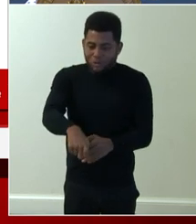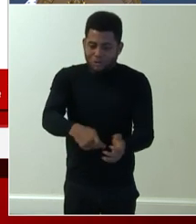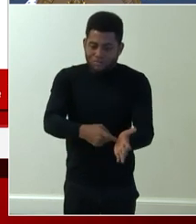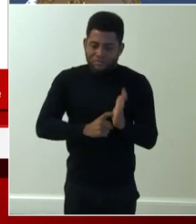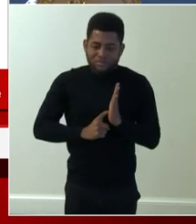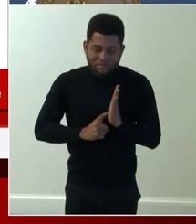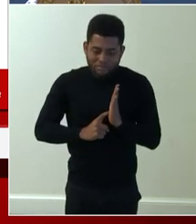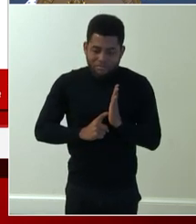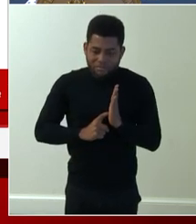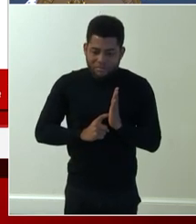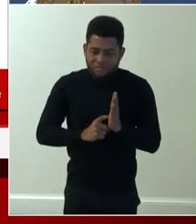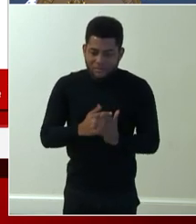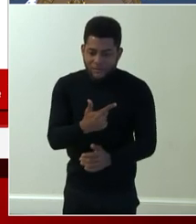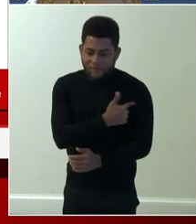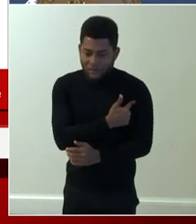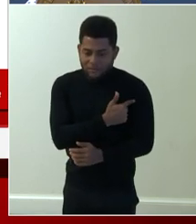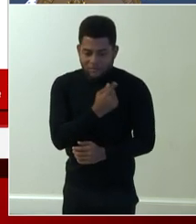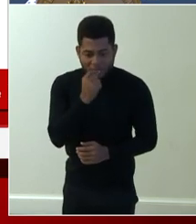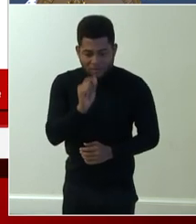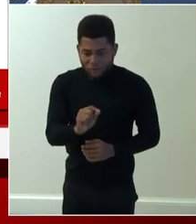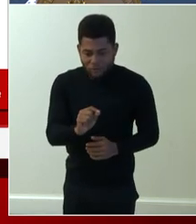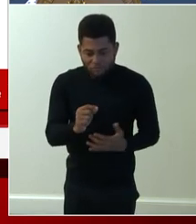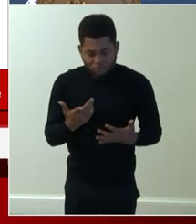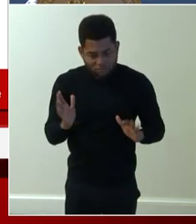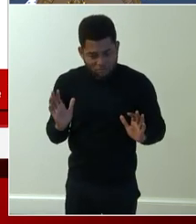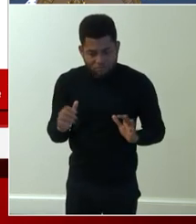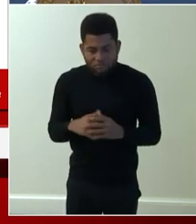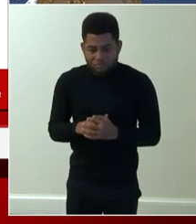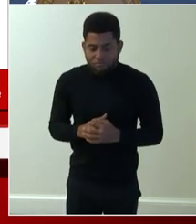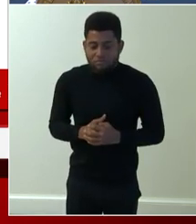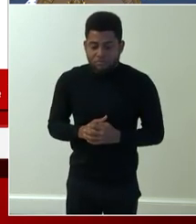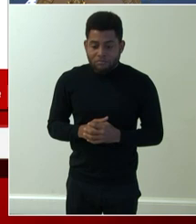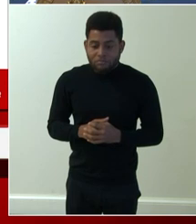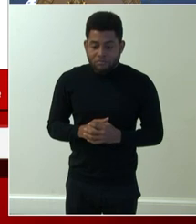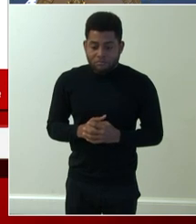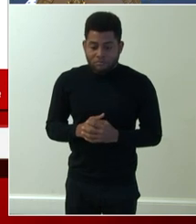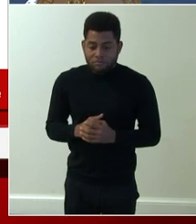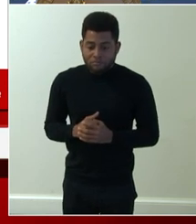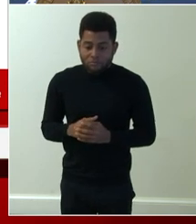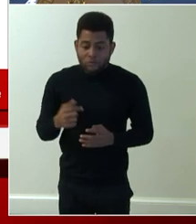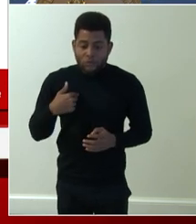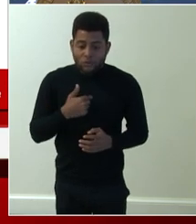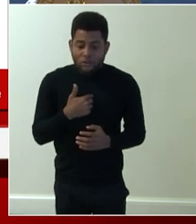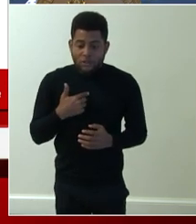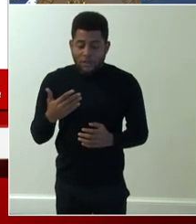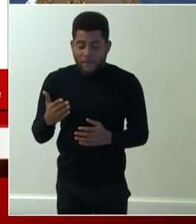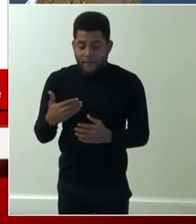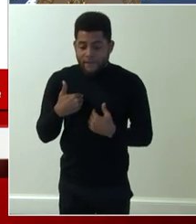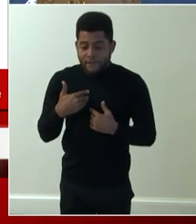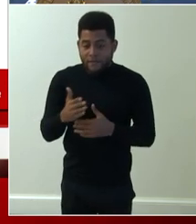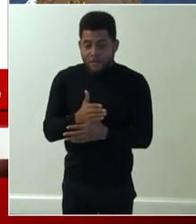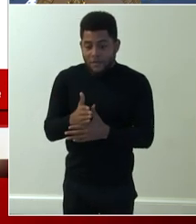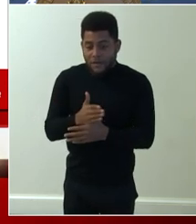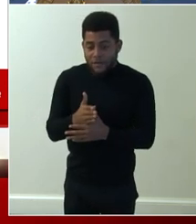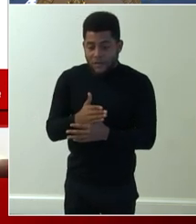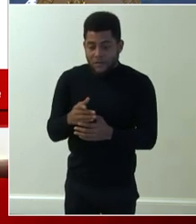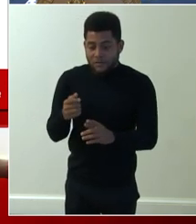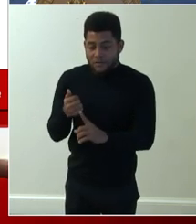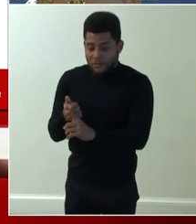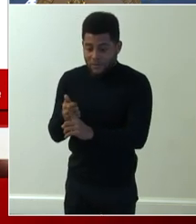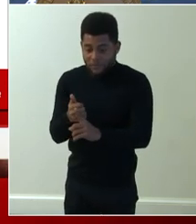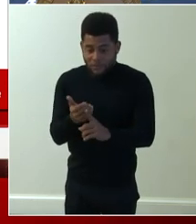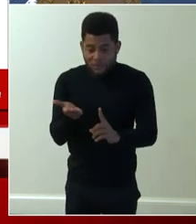detailed discussions with our labor partners, have a specific deadline for our employees